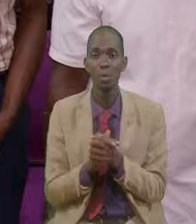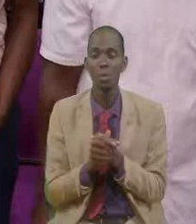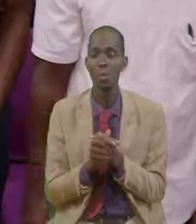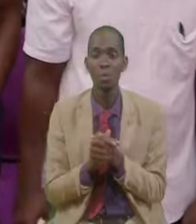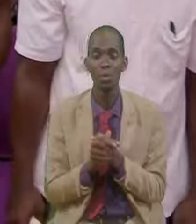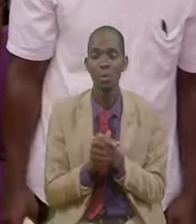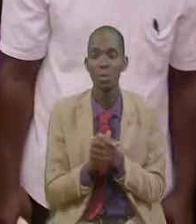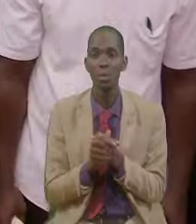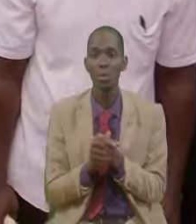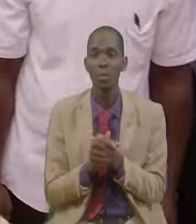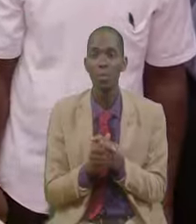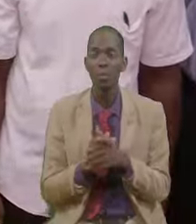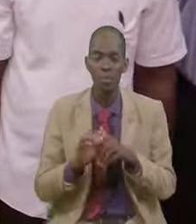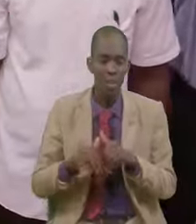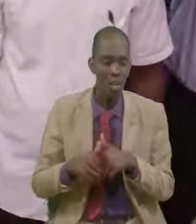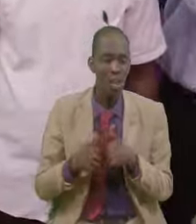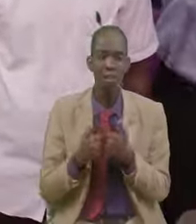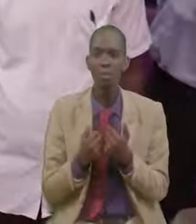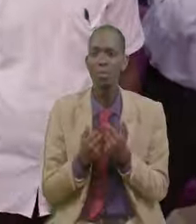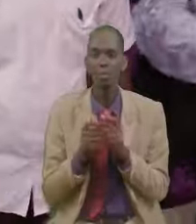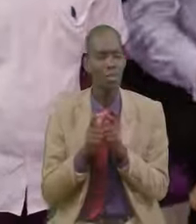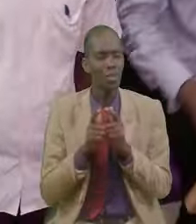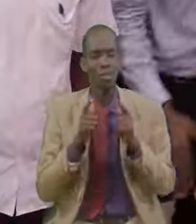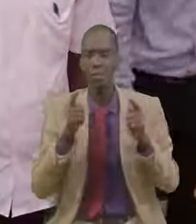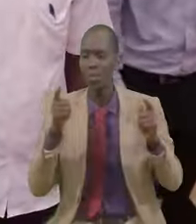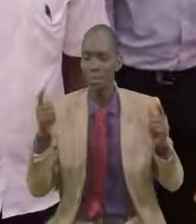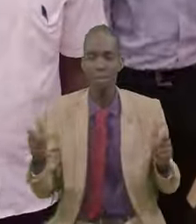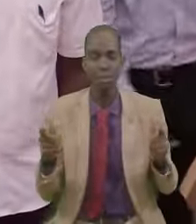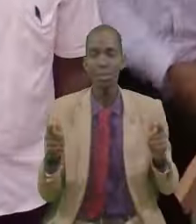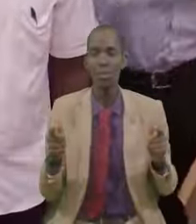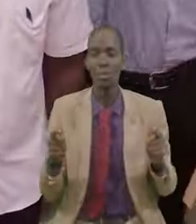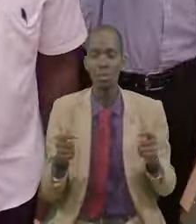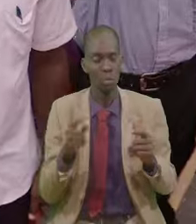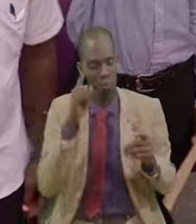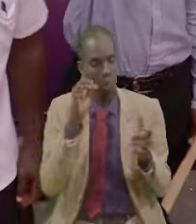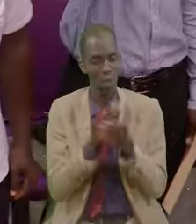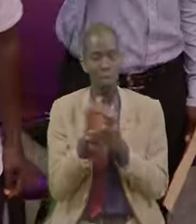Have unshakable confidence. It's done.